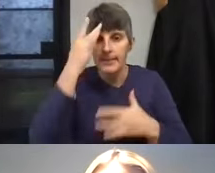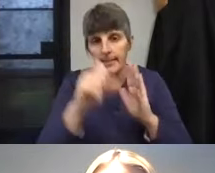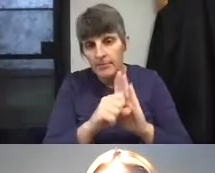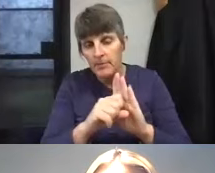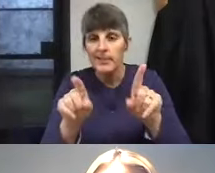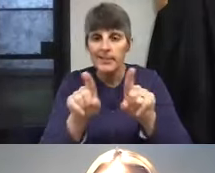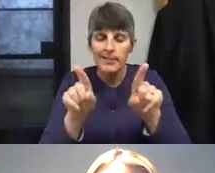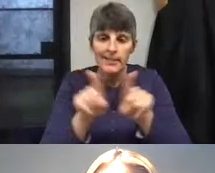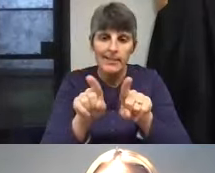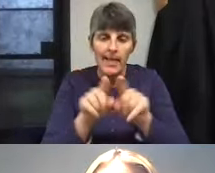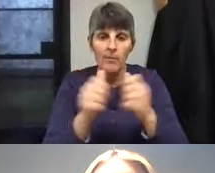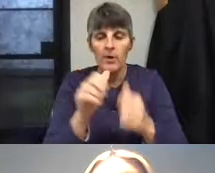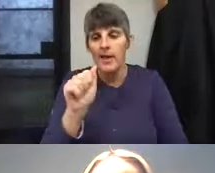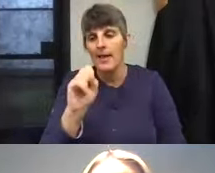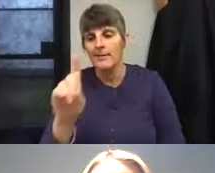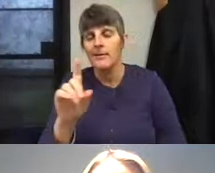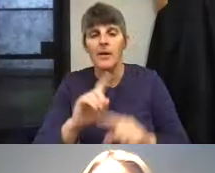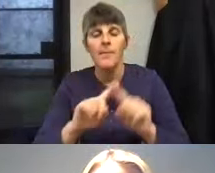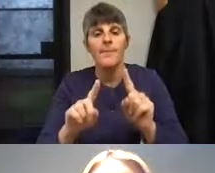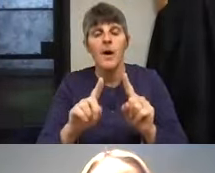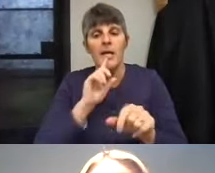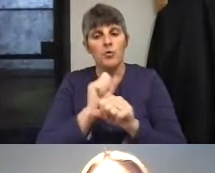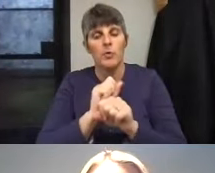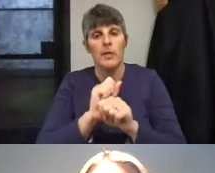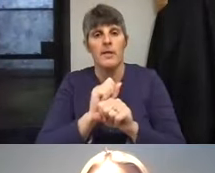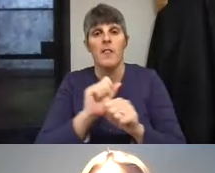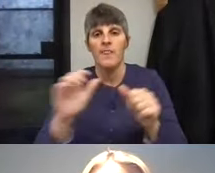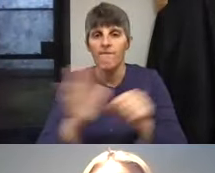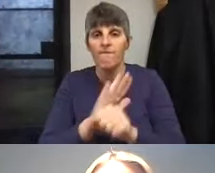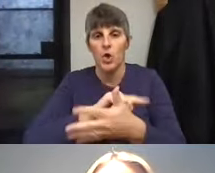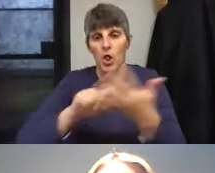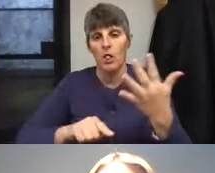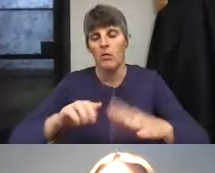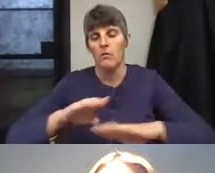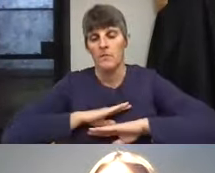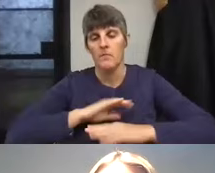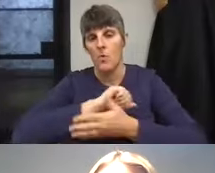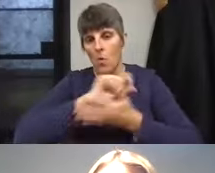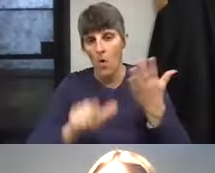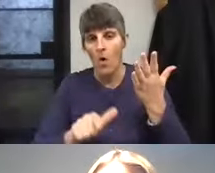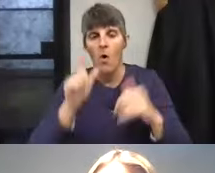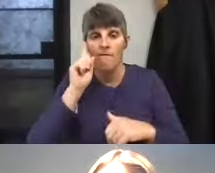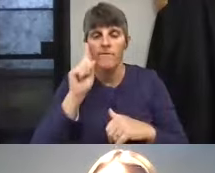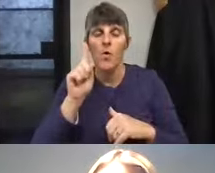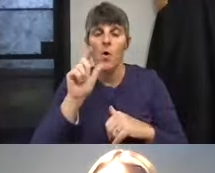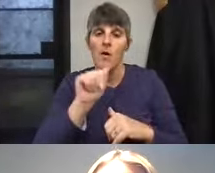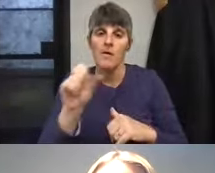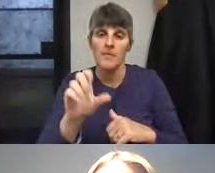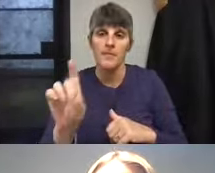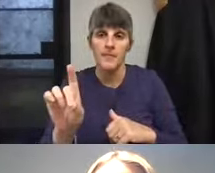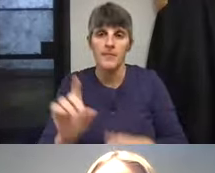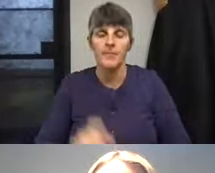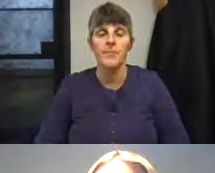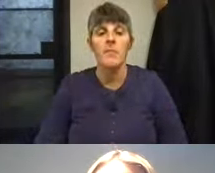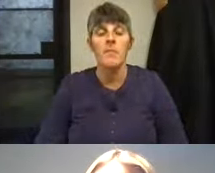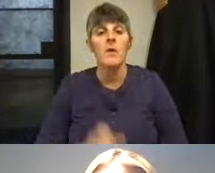with autism spectrum disorder, but it's really about meeting the full criteria for an autism spectrum disorder.